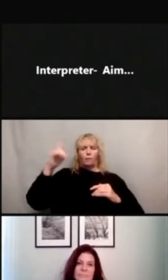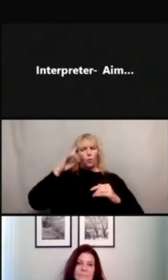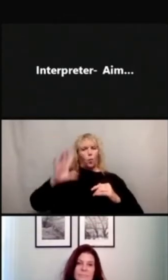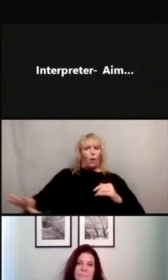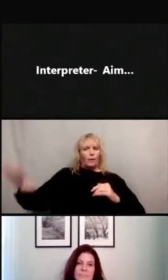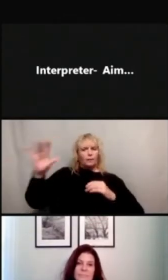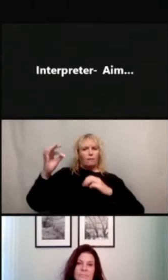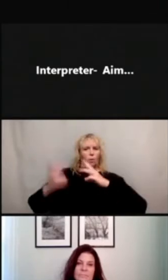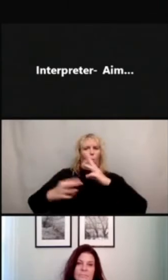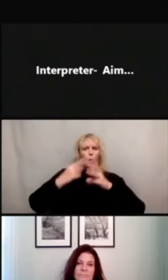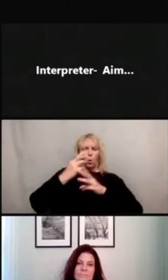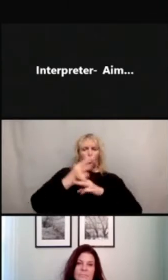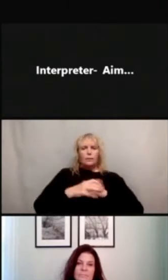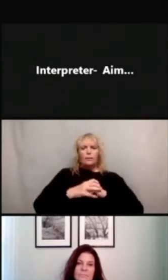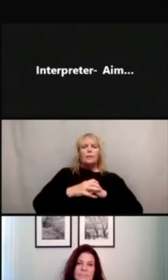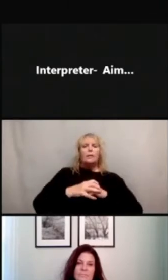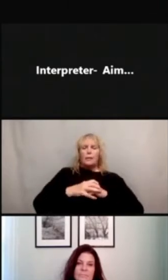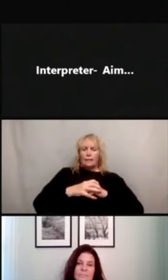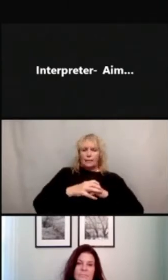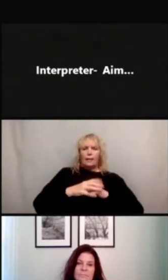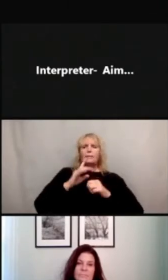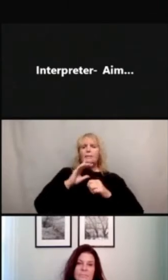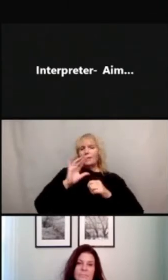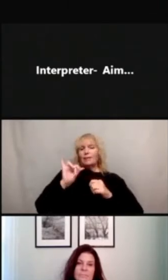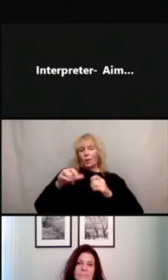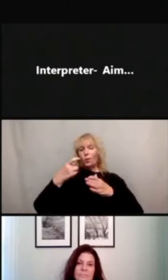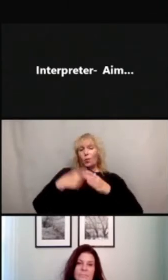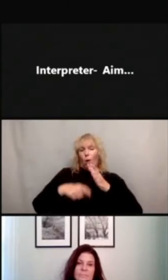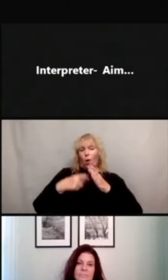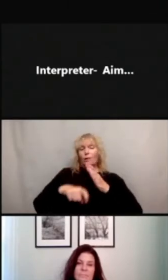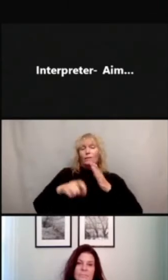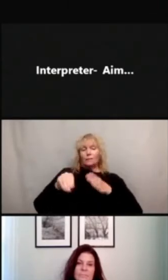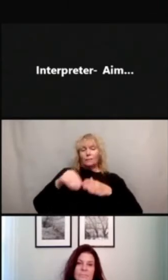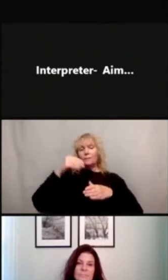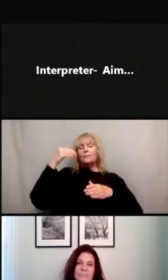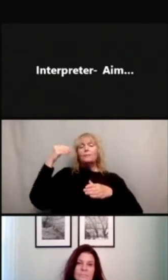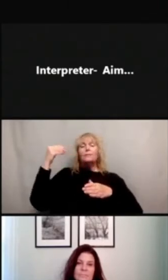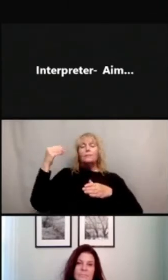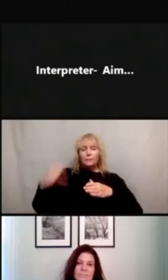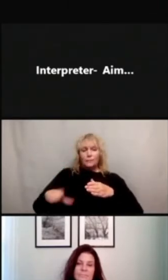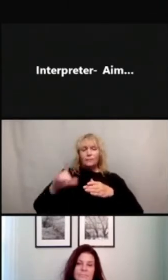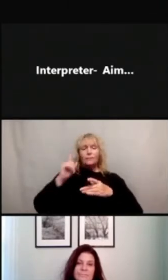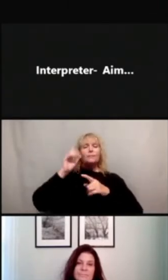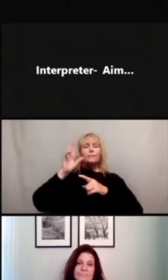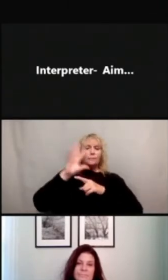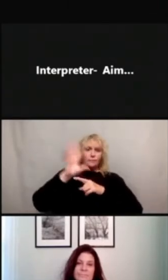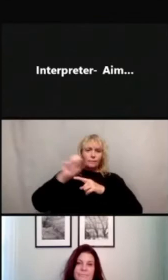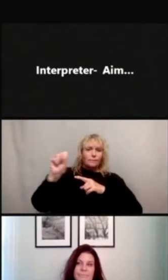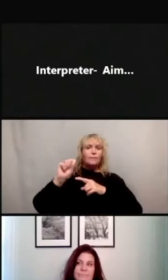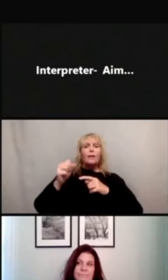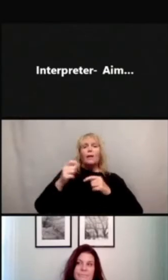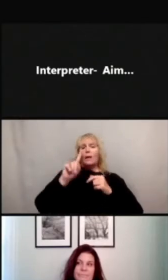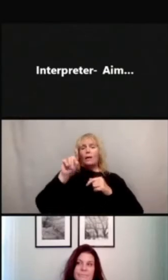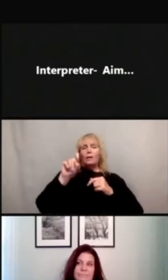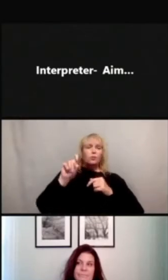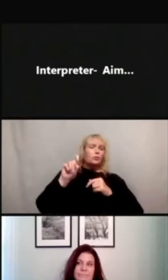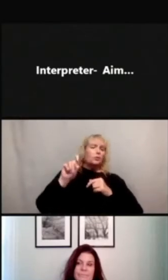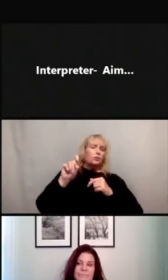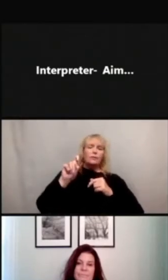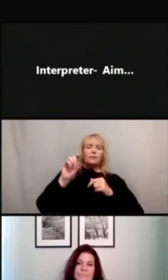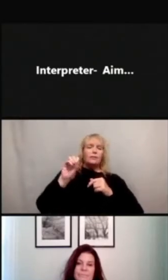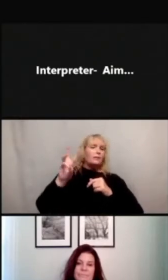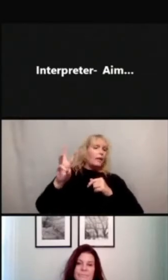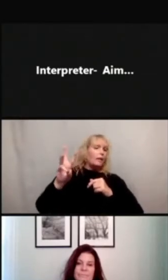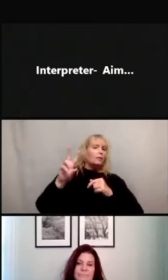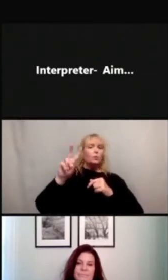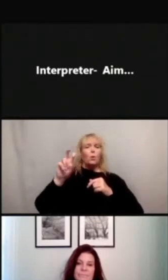economic costs are incredible, and estimated between 106 and $238 billion in